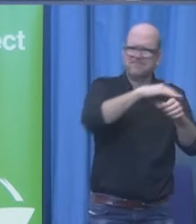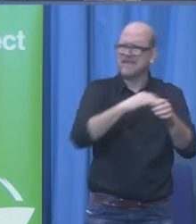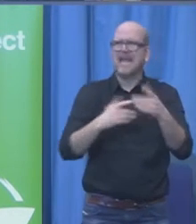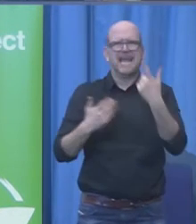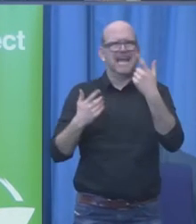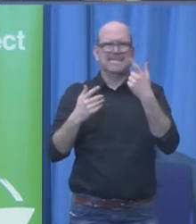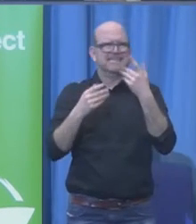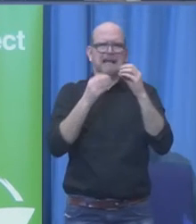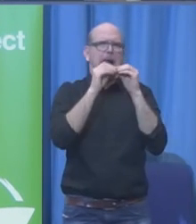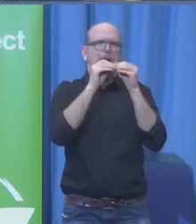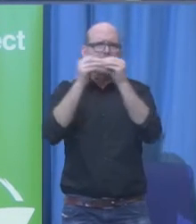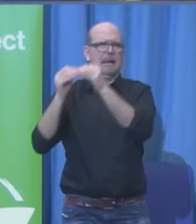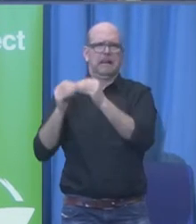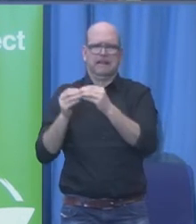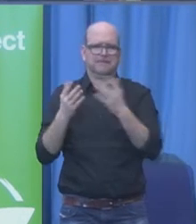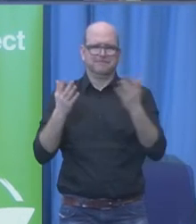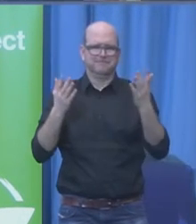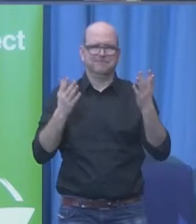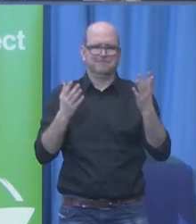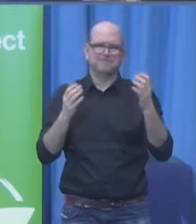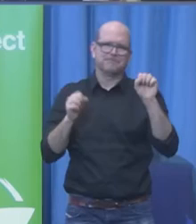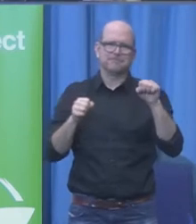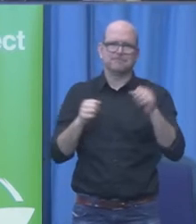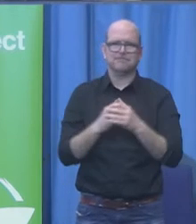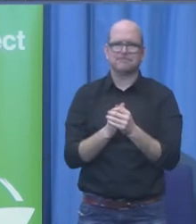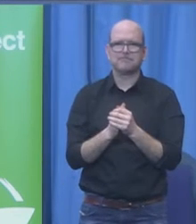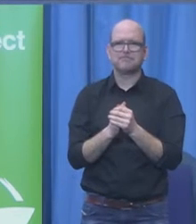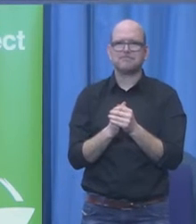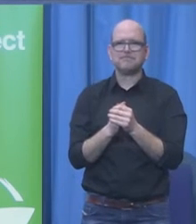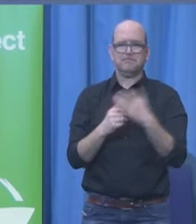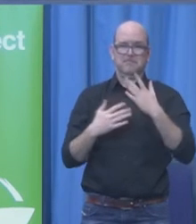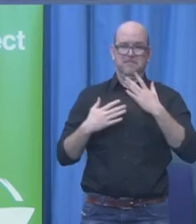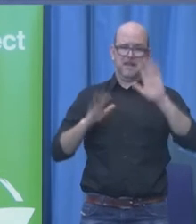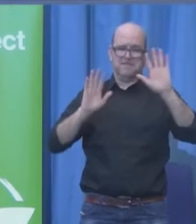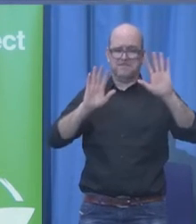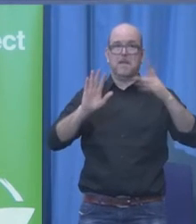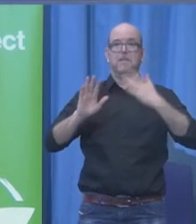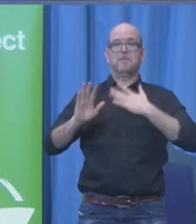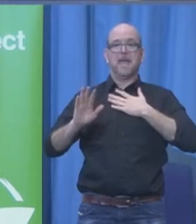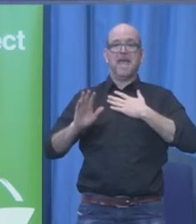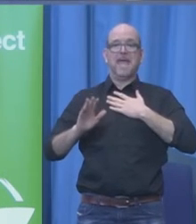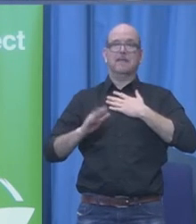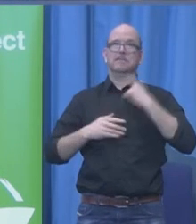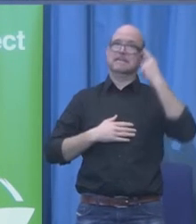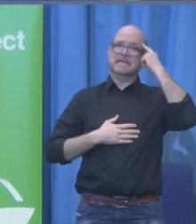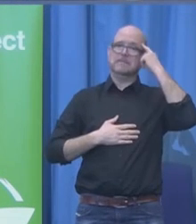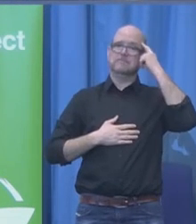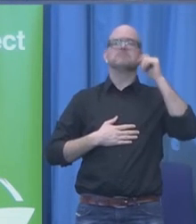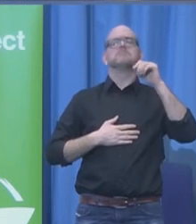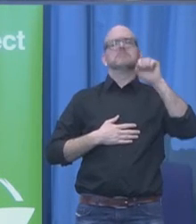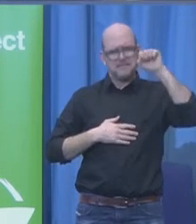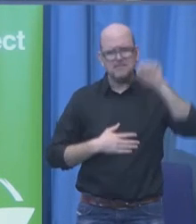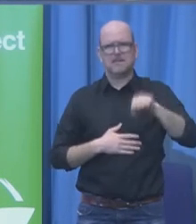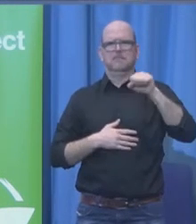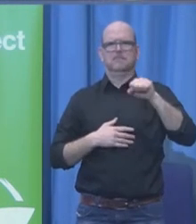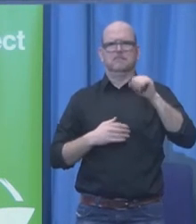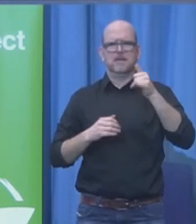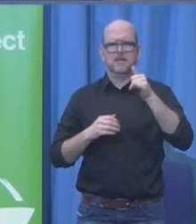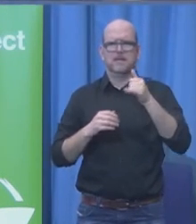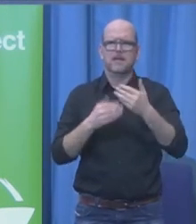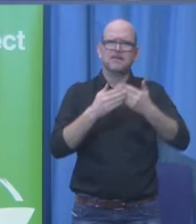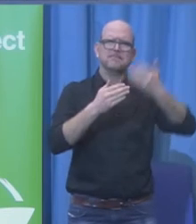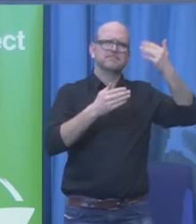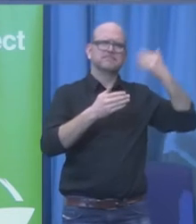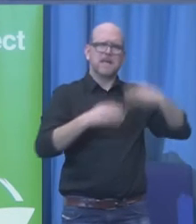stalled since it began, and that is my view. We now have a minister appointed at senior